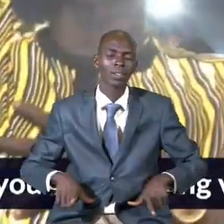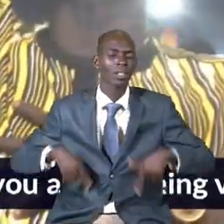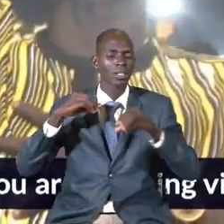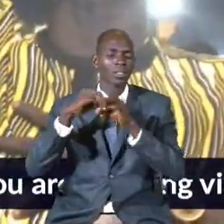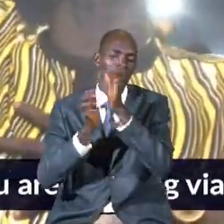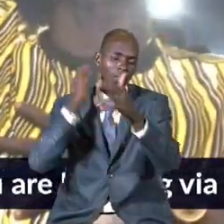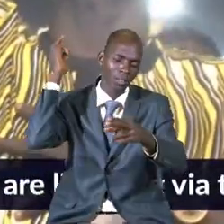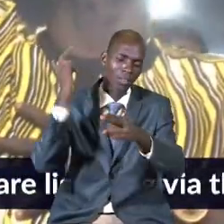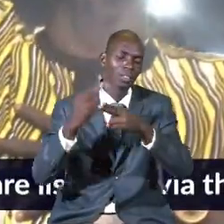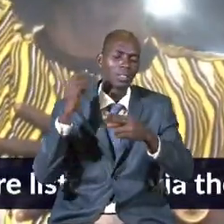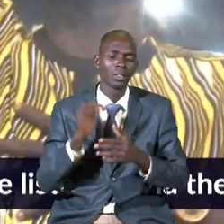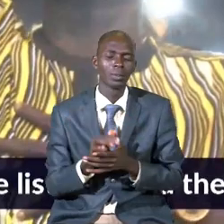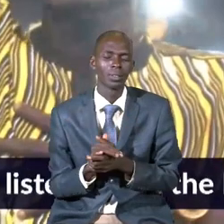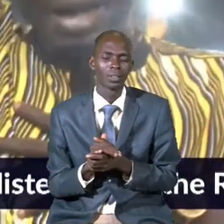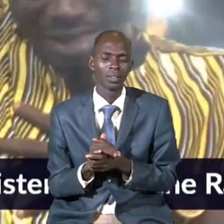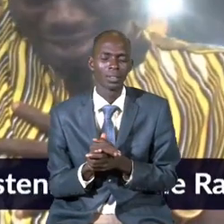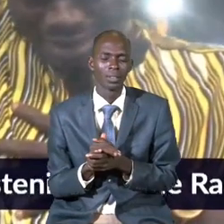name